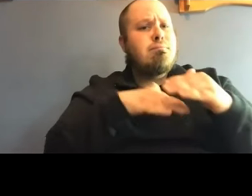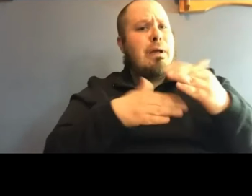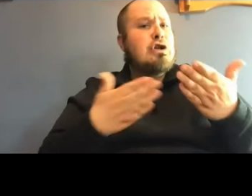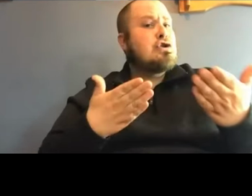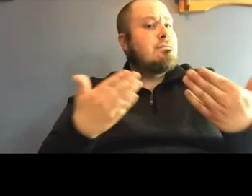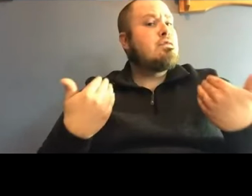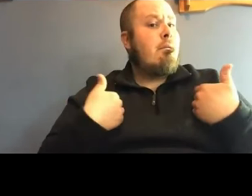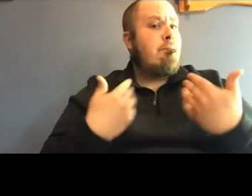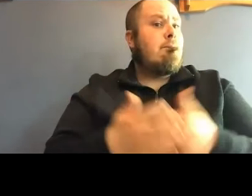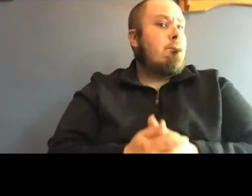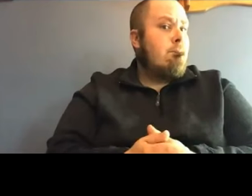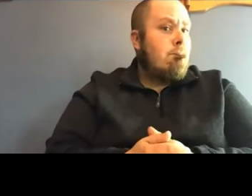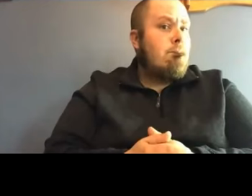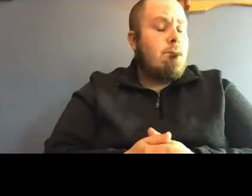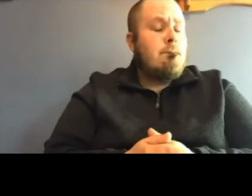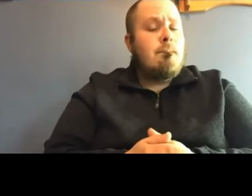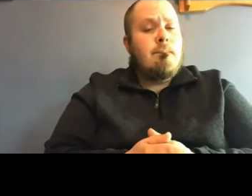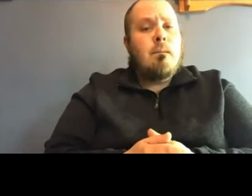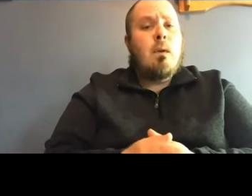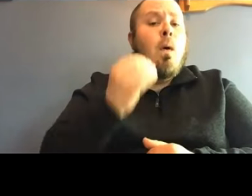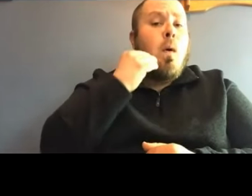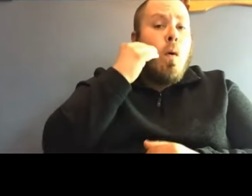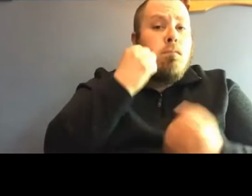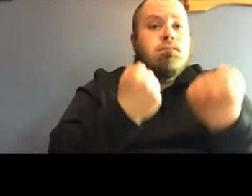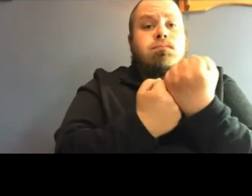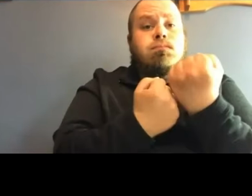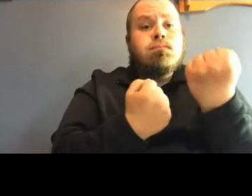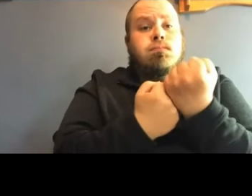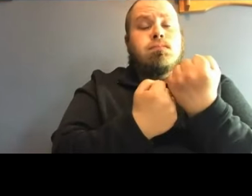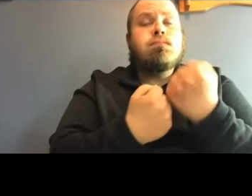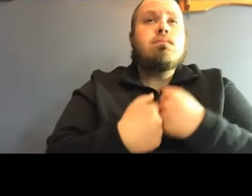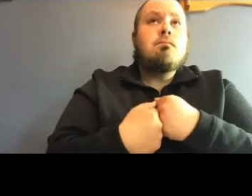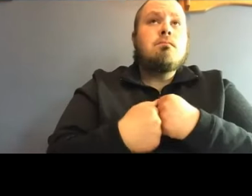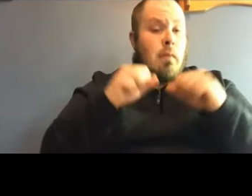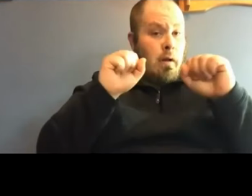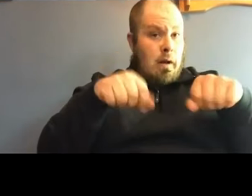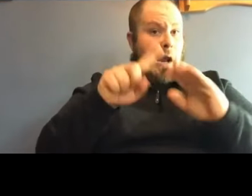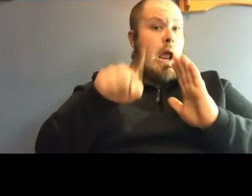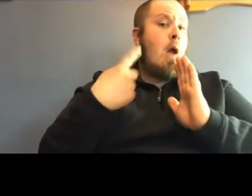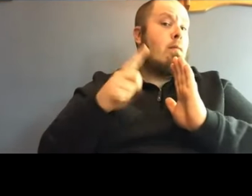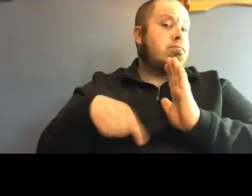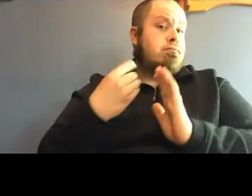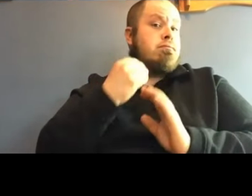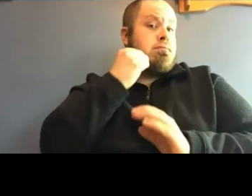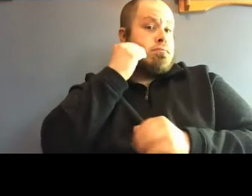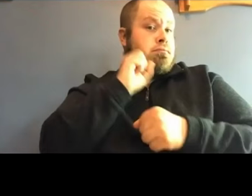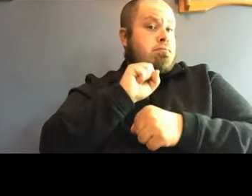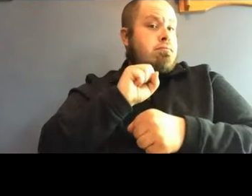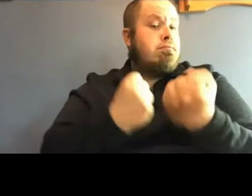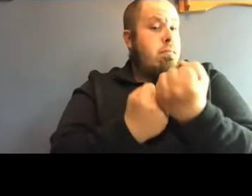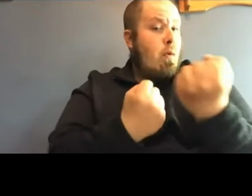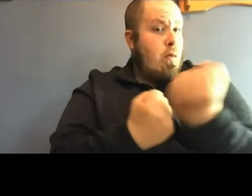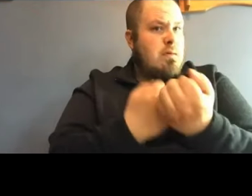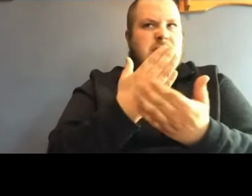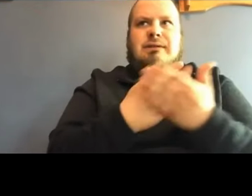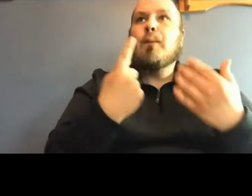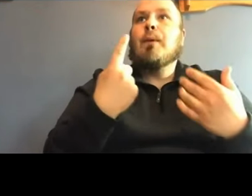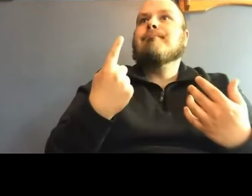services. So home support, it can be hourly home support, which is someone